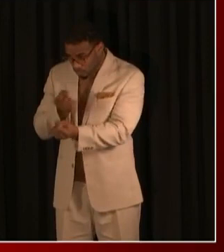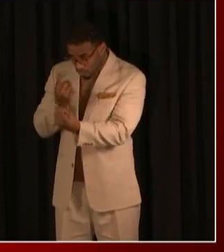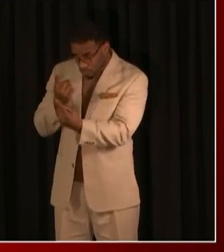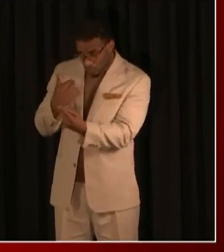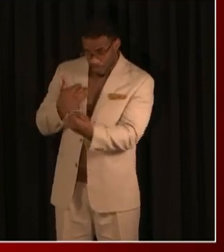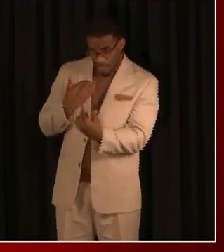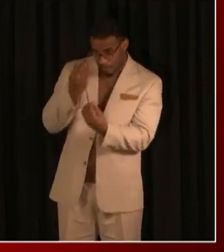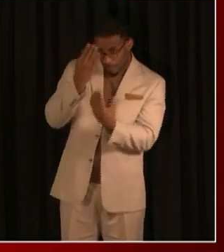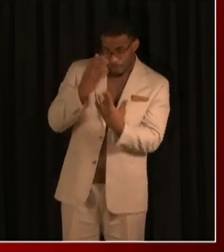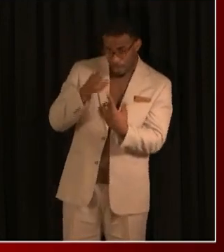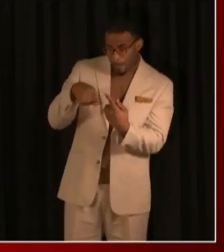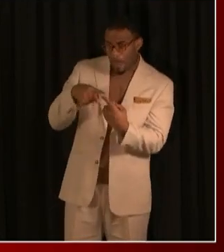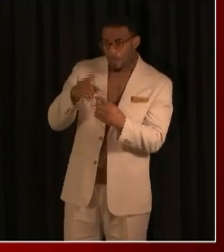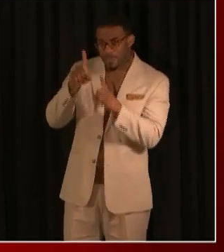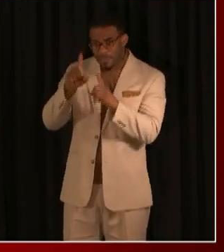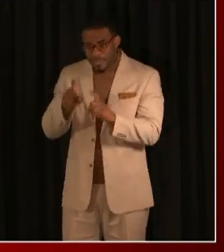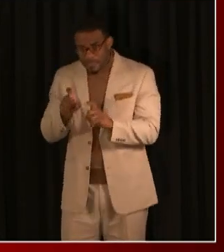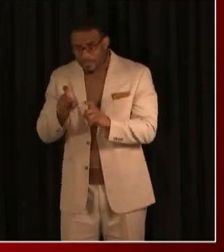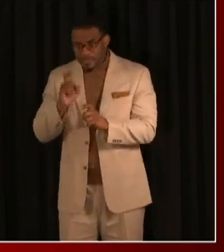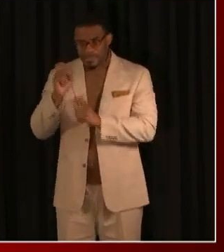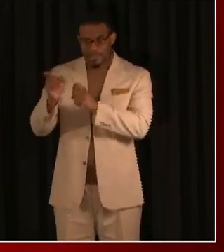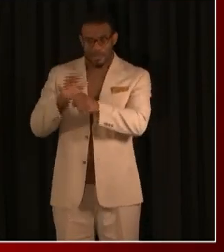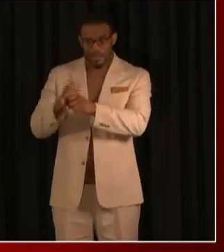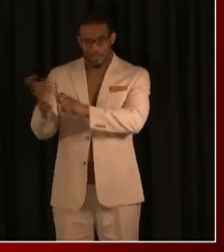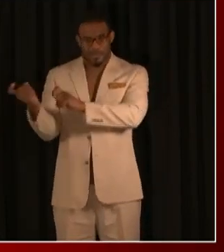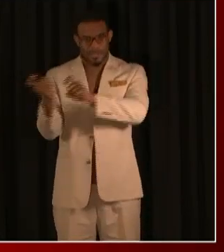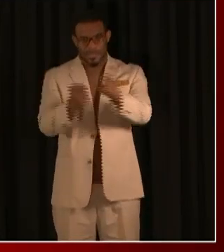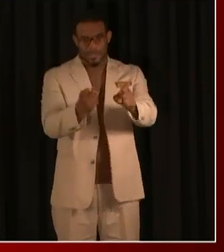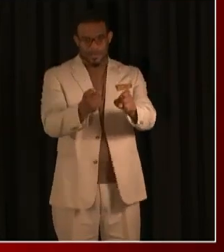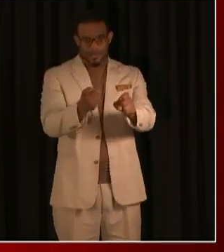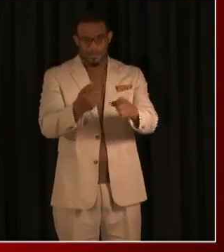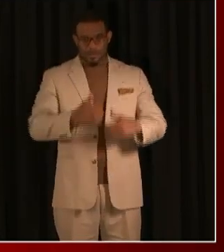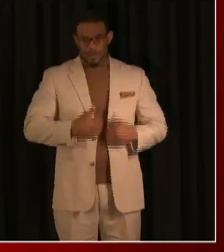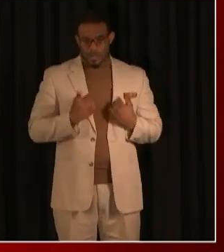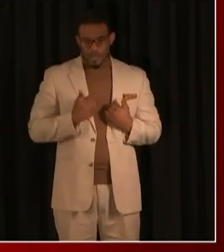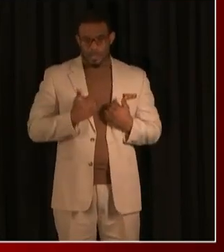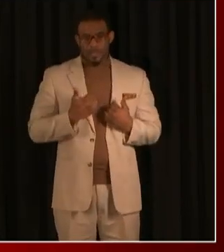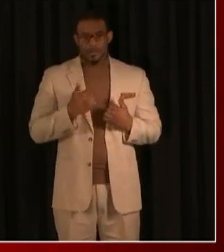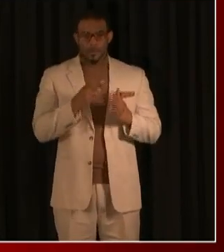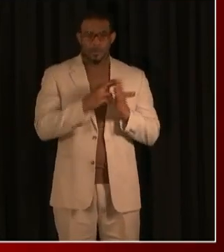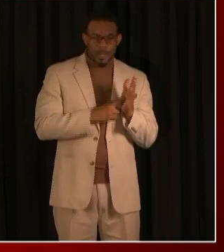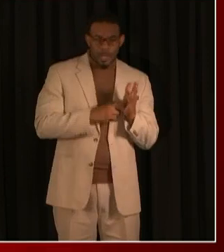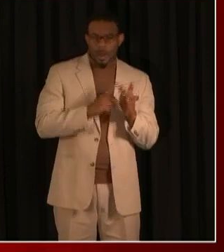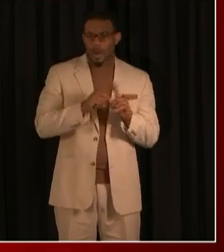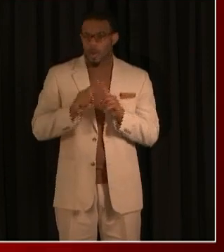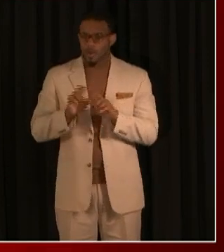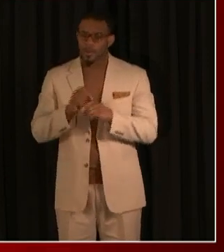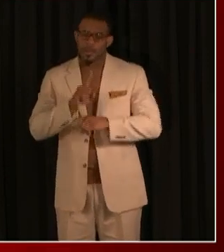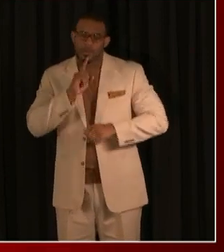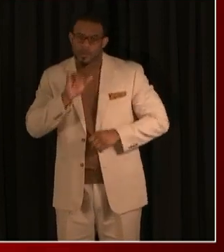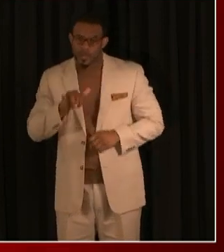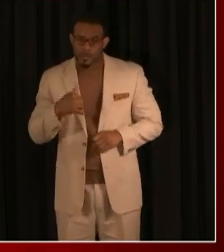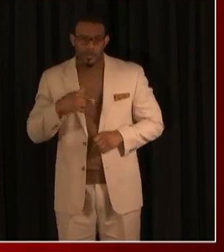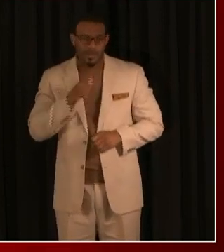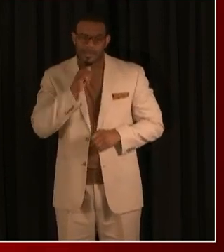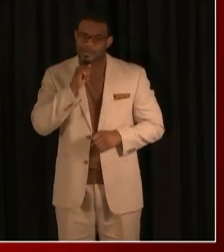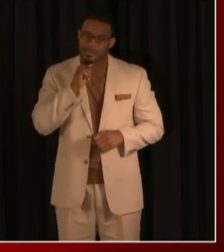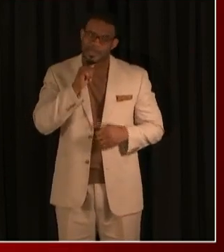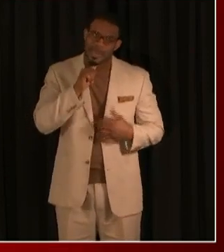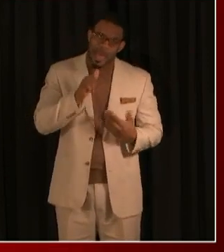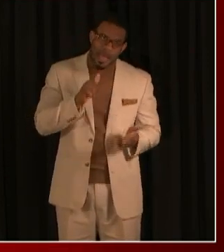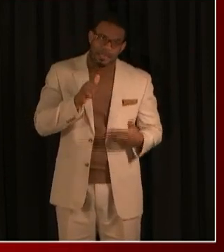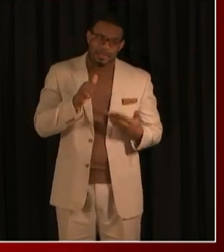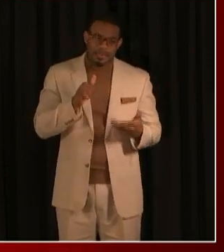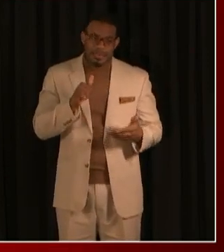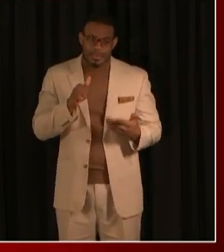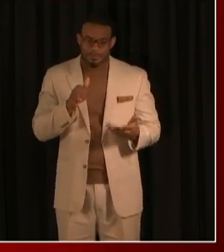that we have information around testing, around vaccine administration, but also trying to make sure that we are not